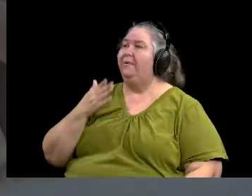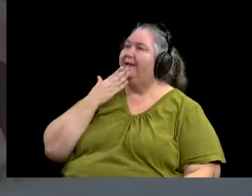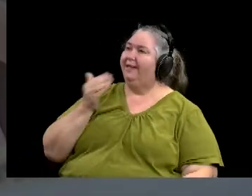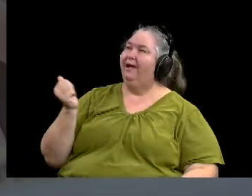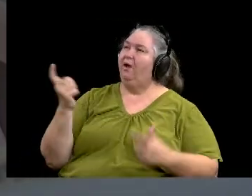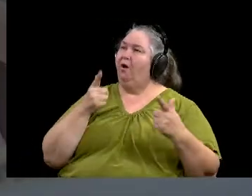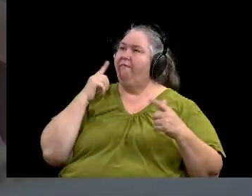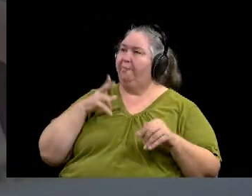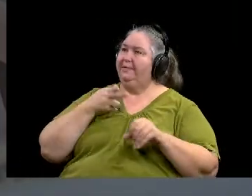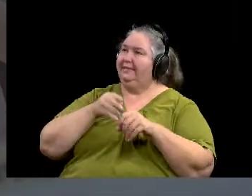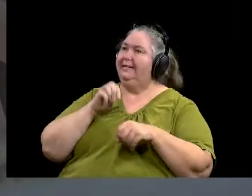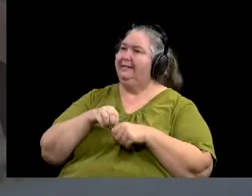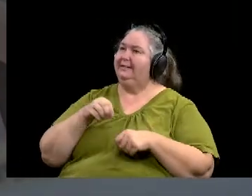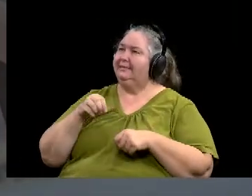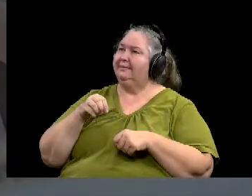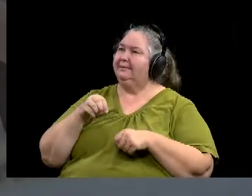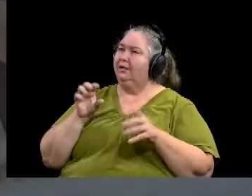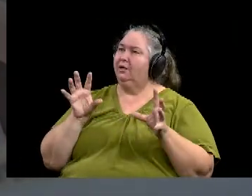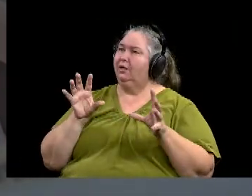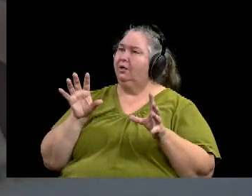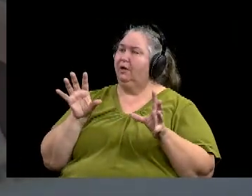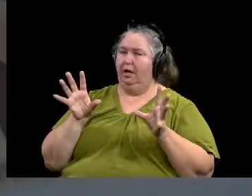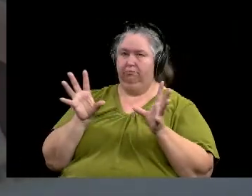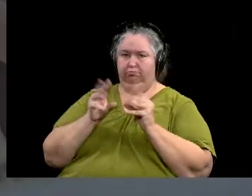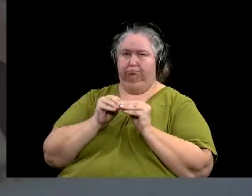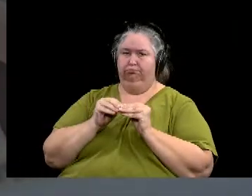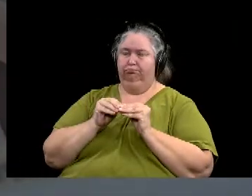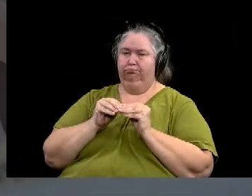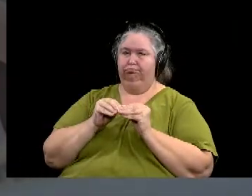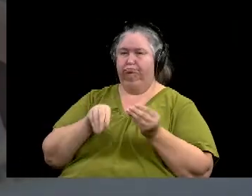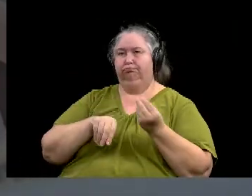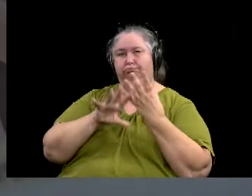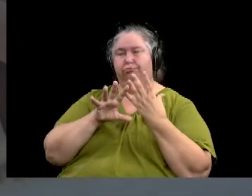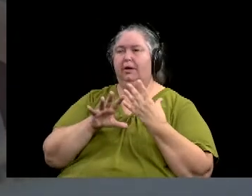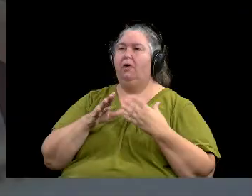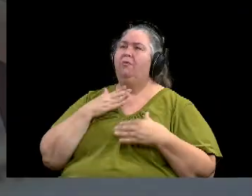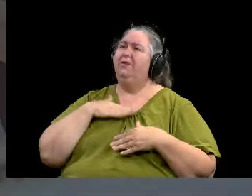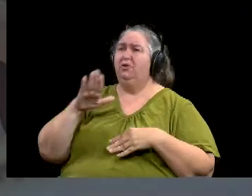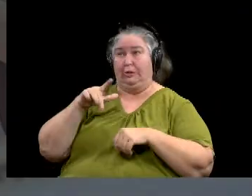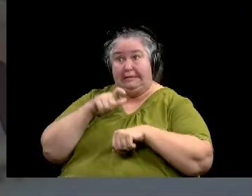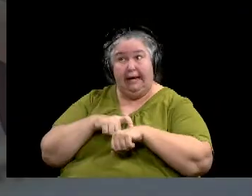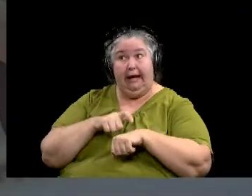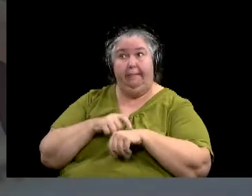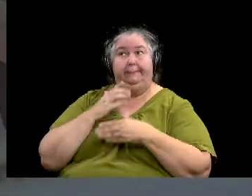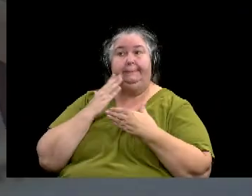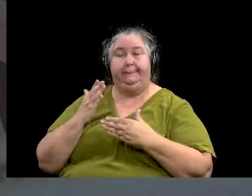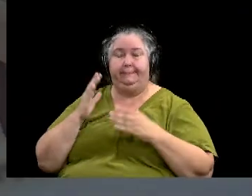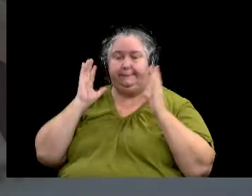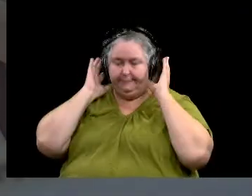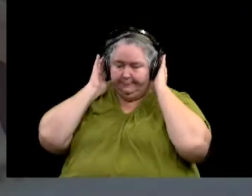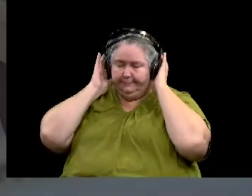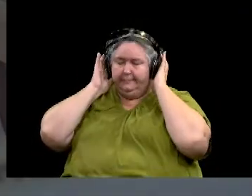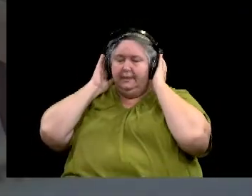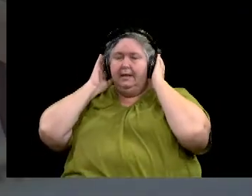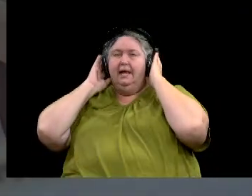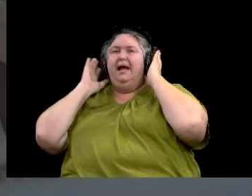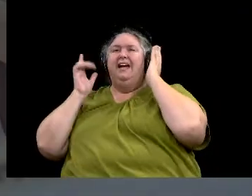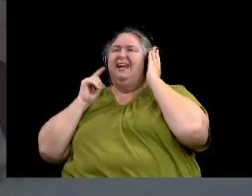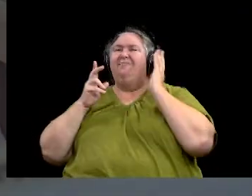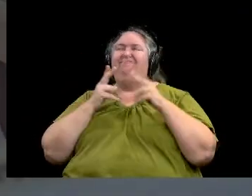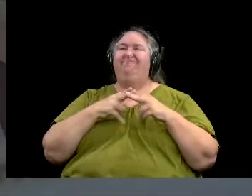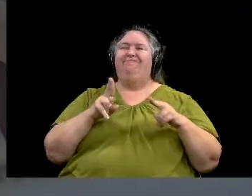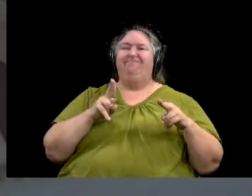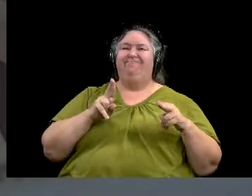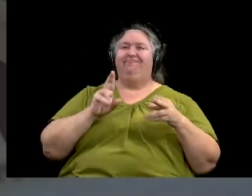local health systems. We appreciate your time. I want to be really brief in my opening remarks today because I'm excited to get to